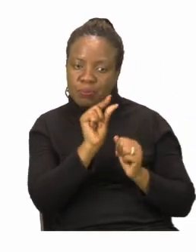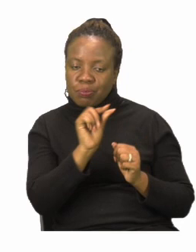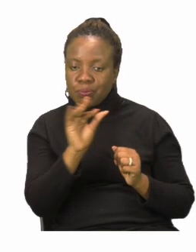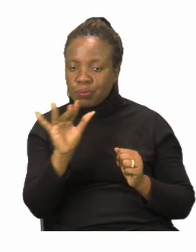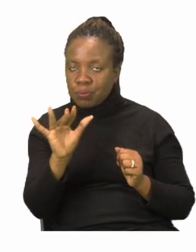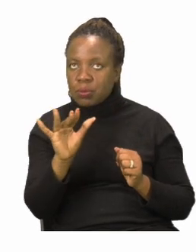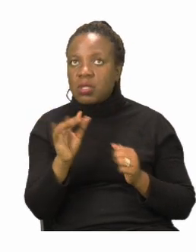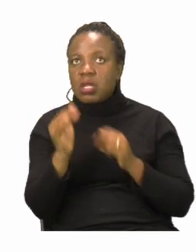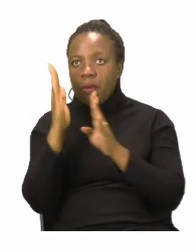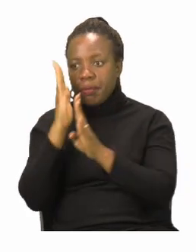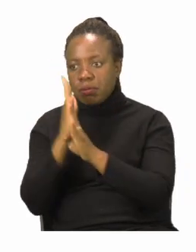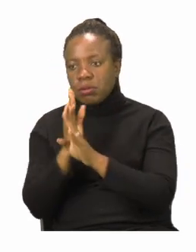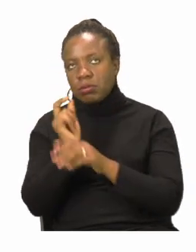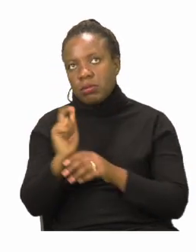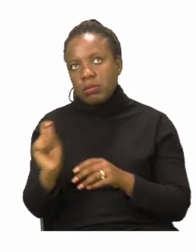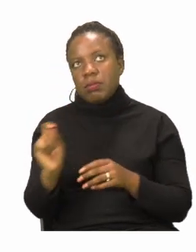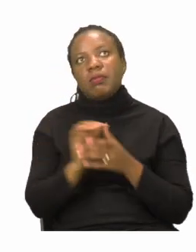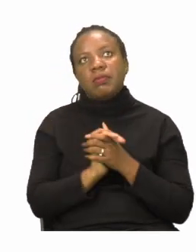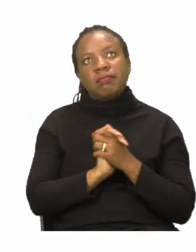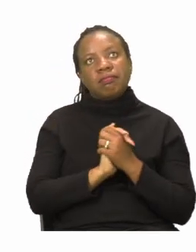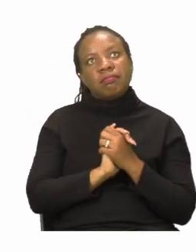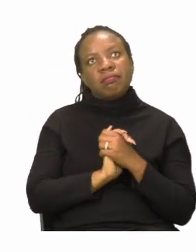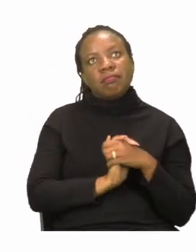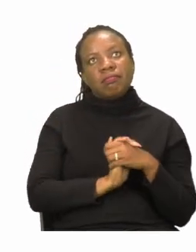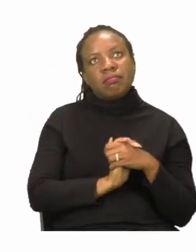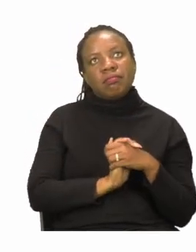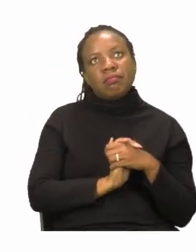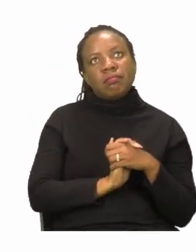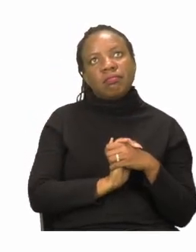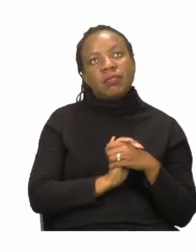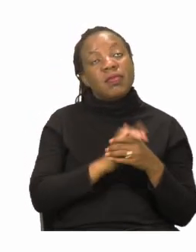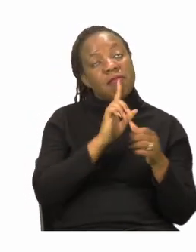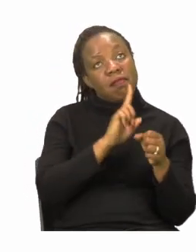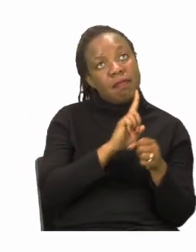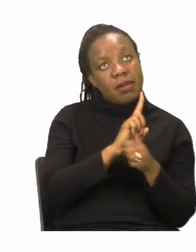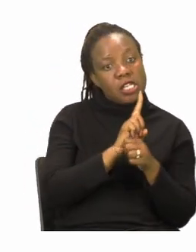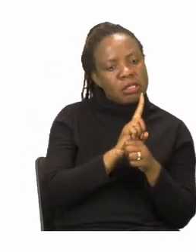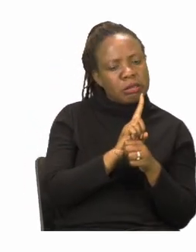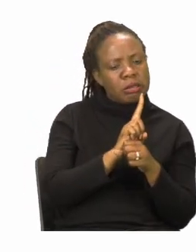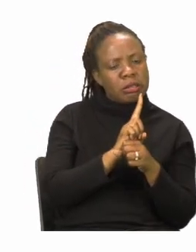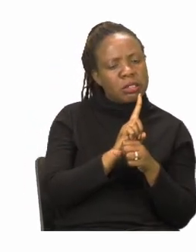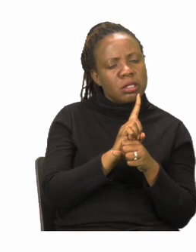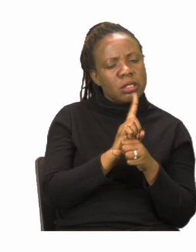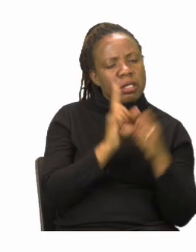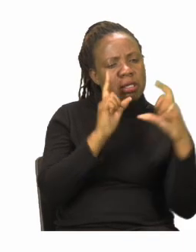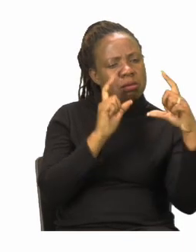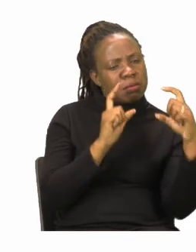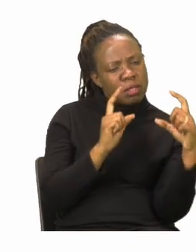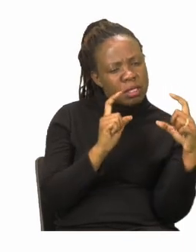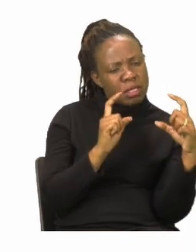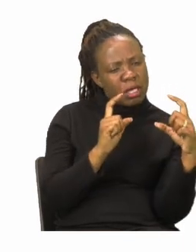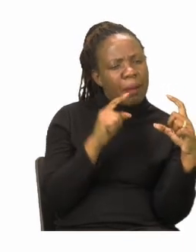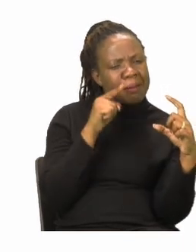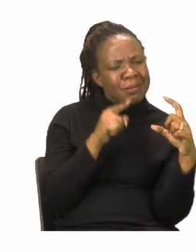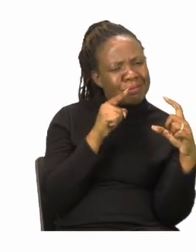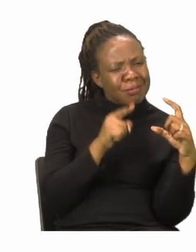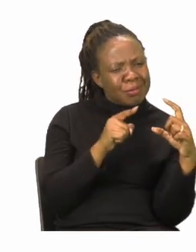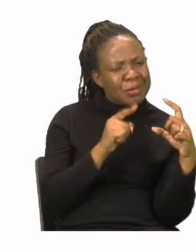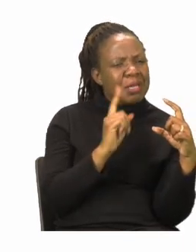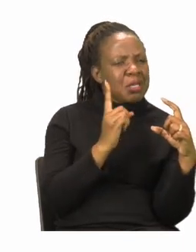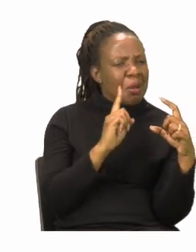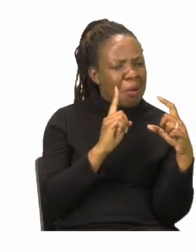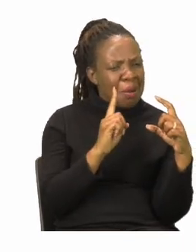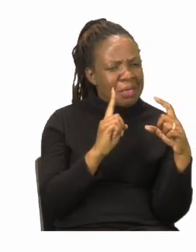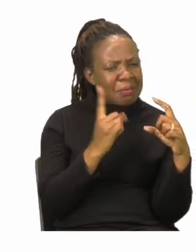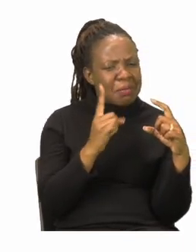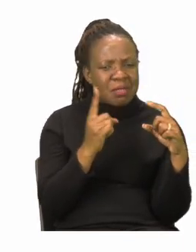Now we are going to look at the picture and see if the letters can spell out the